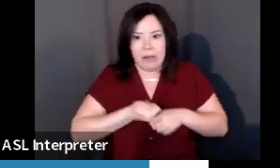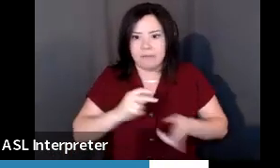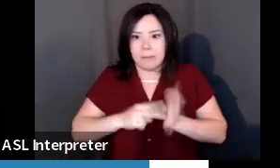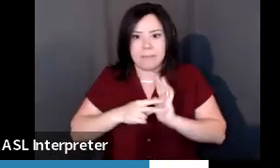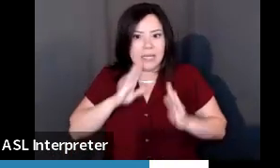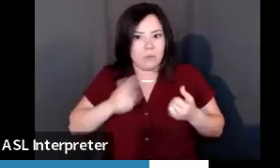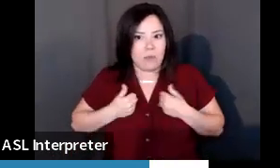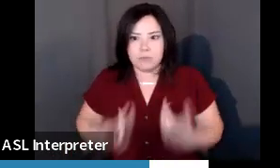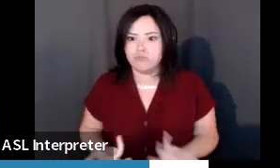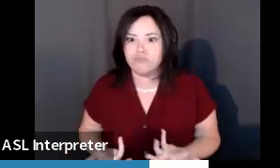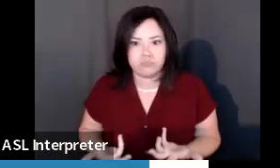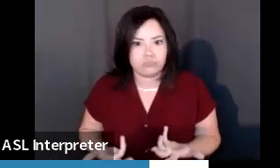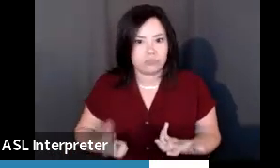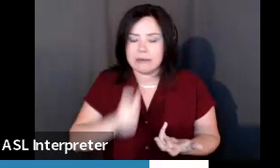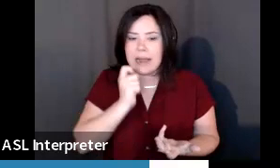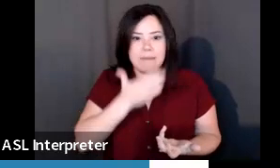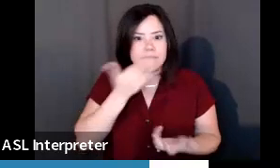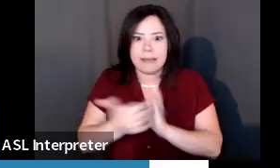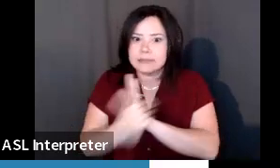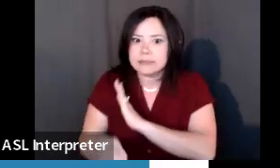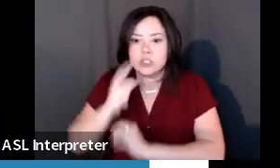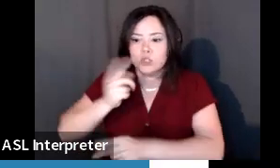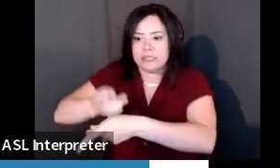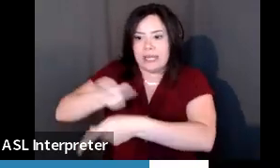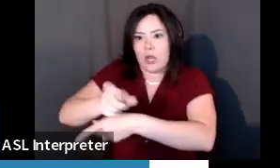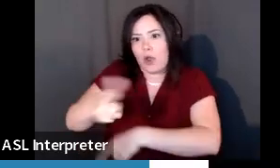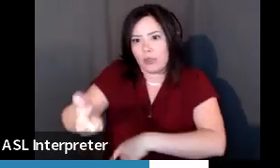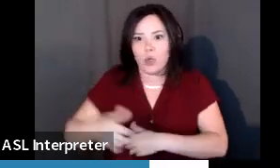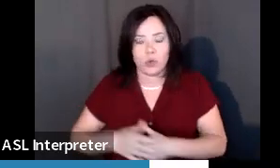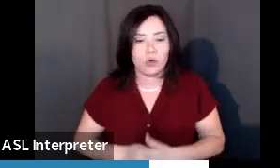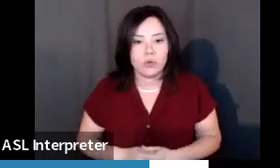the best version of ourselves, to be great caregivers.